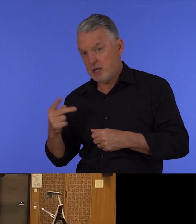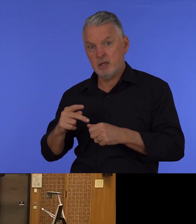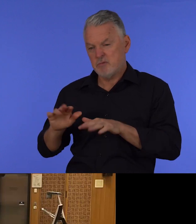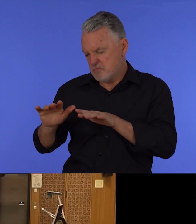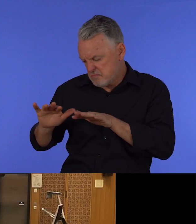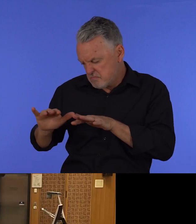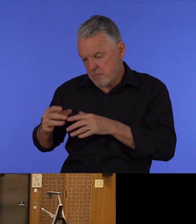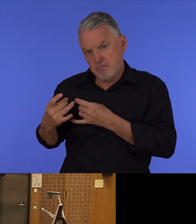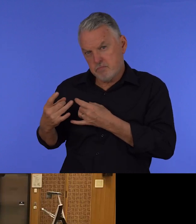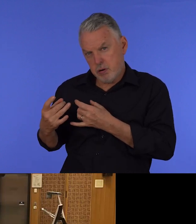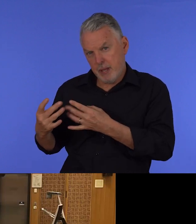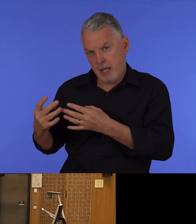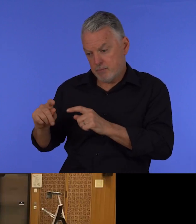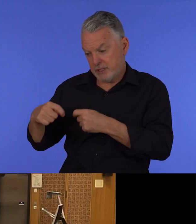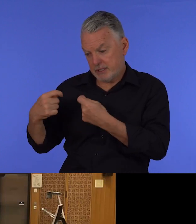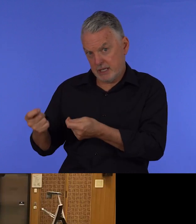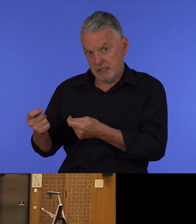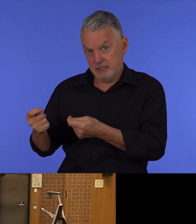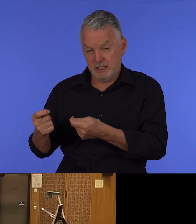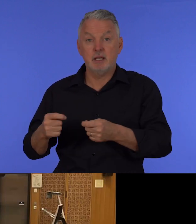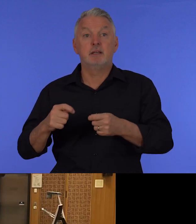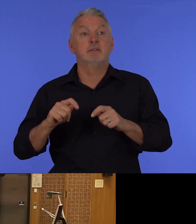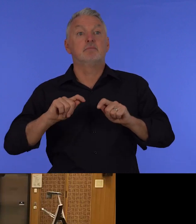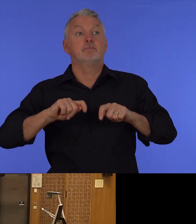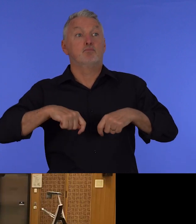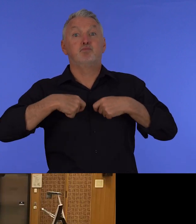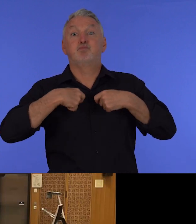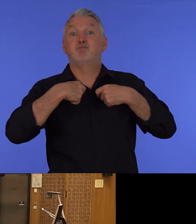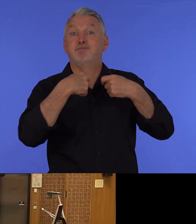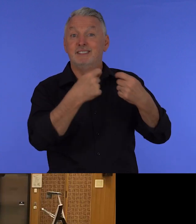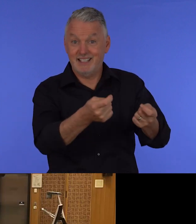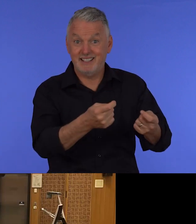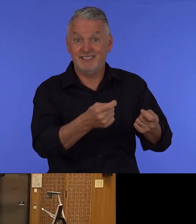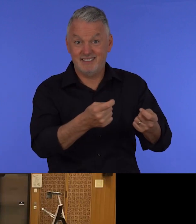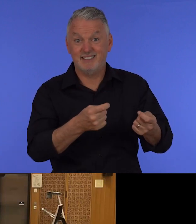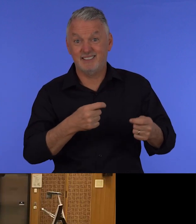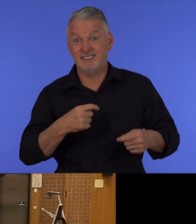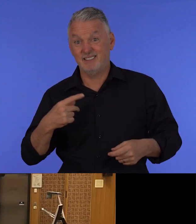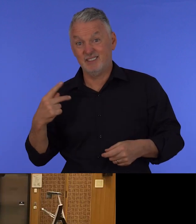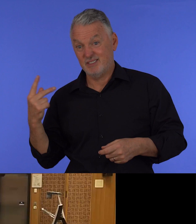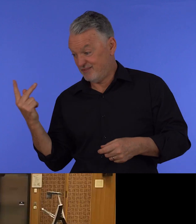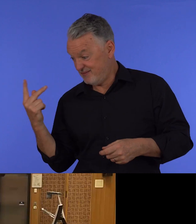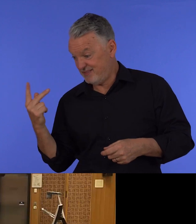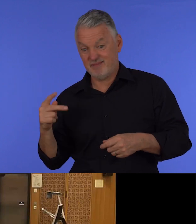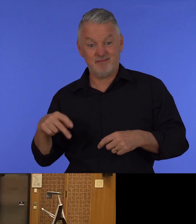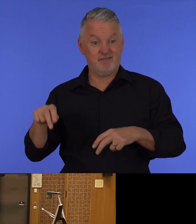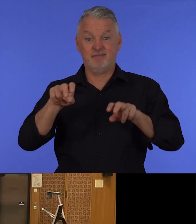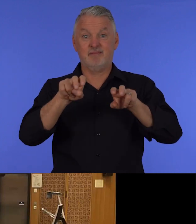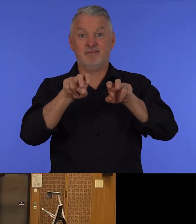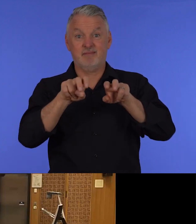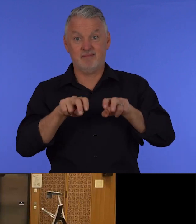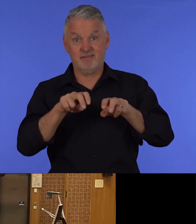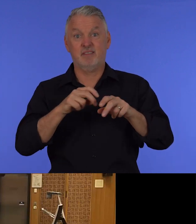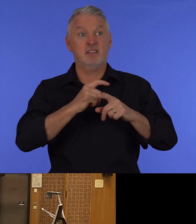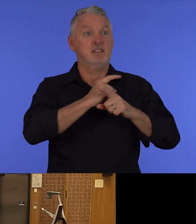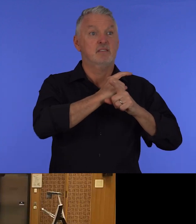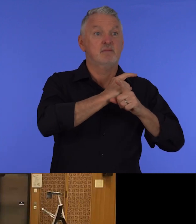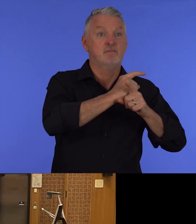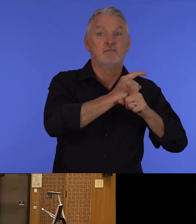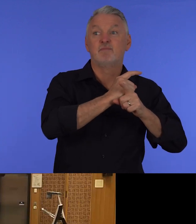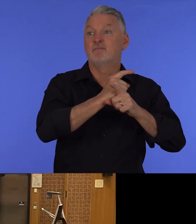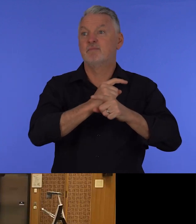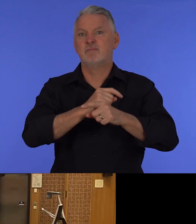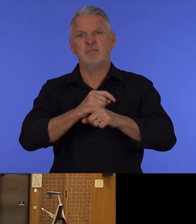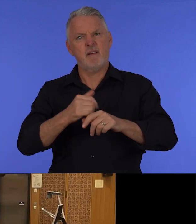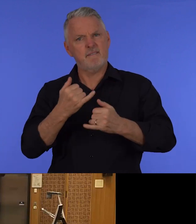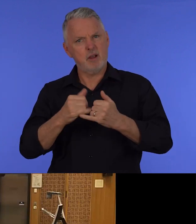presentation. So he and I worked on a presentation for Scouts, which then led to just us